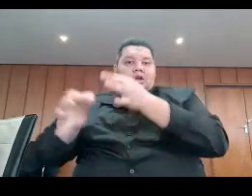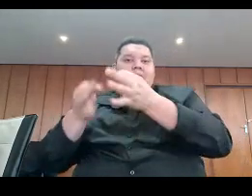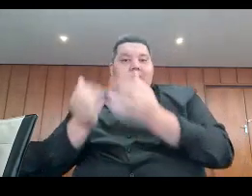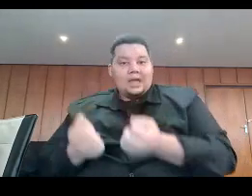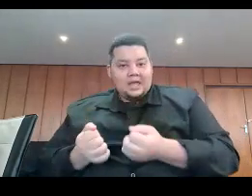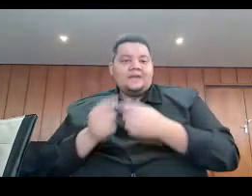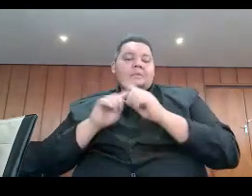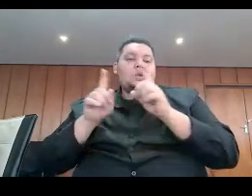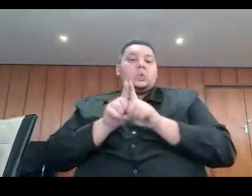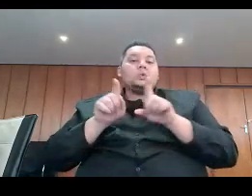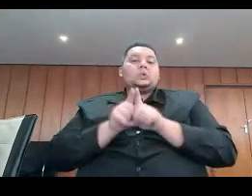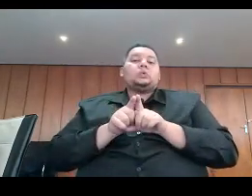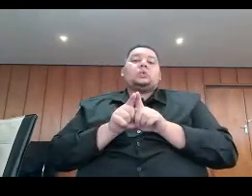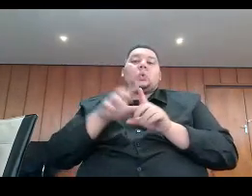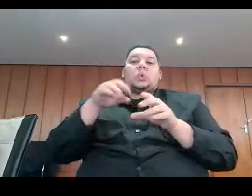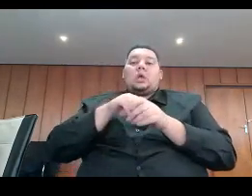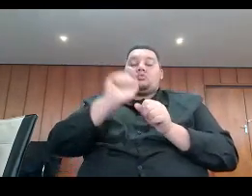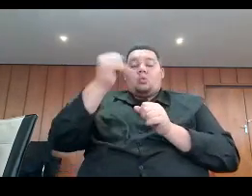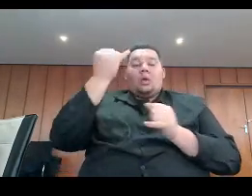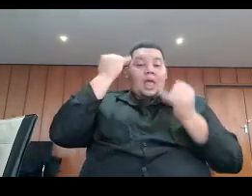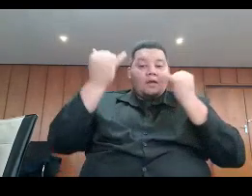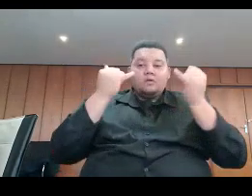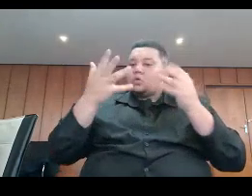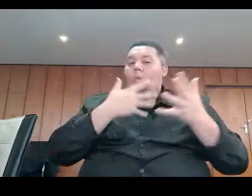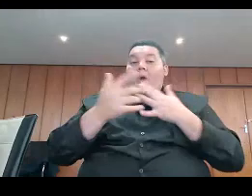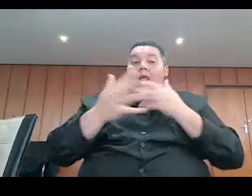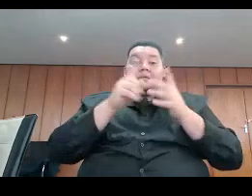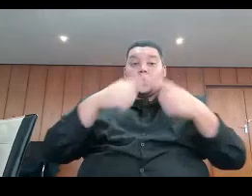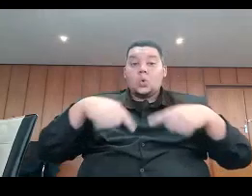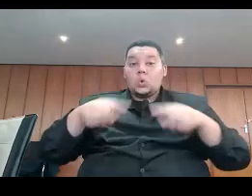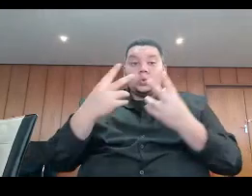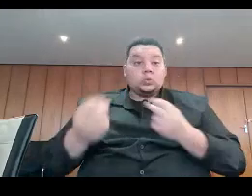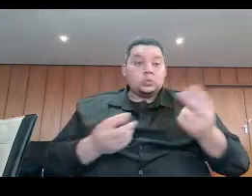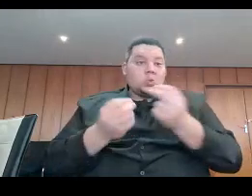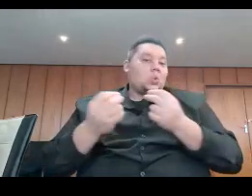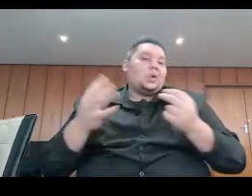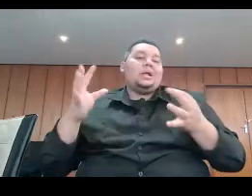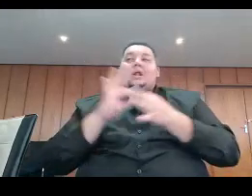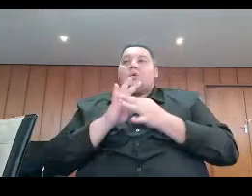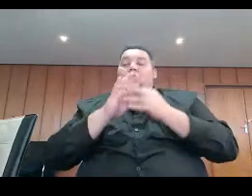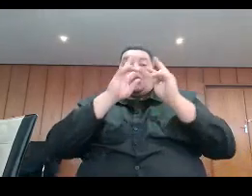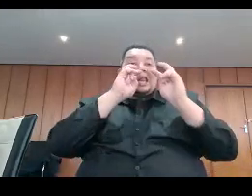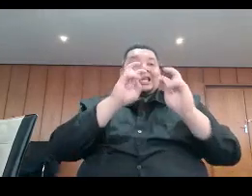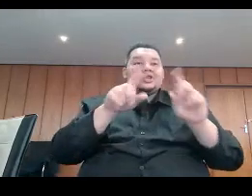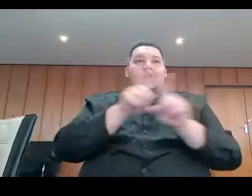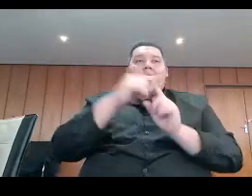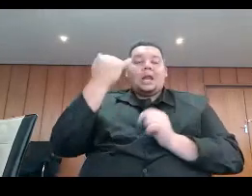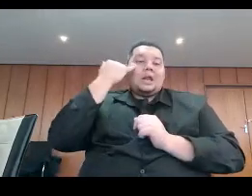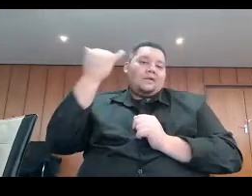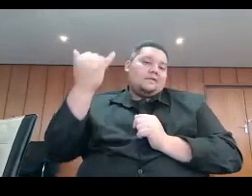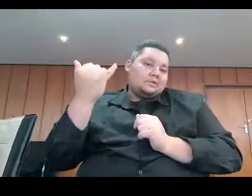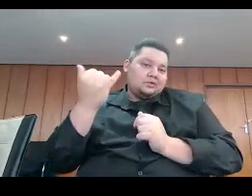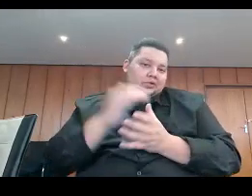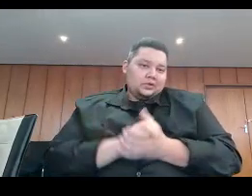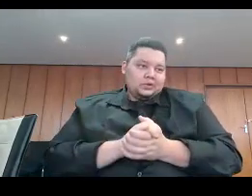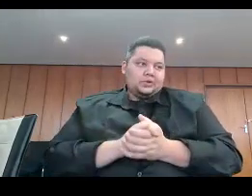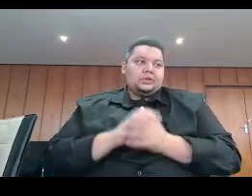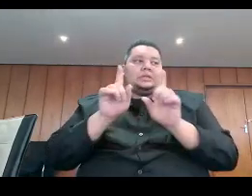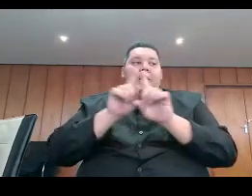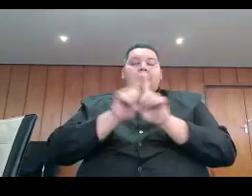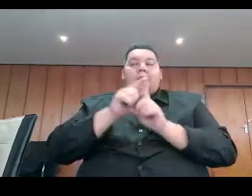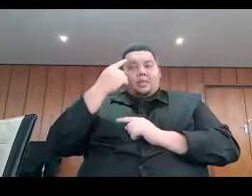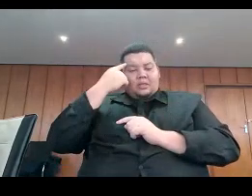in your innovation, whatever you're doing in terms of research and innovation. And I think, Harsha,